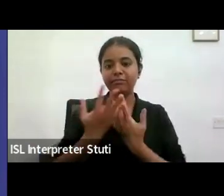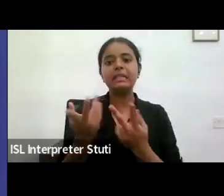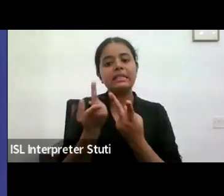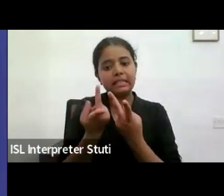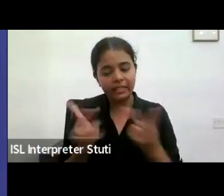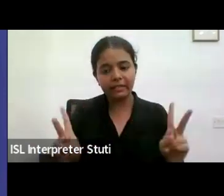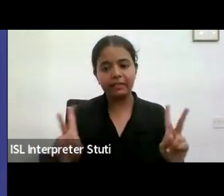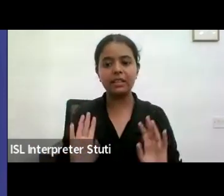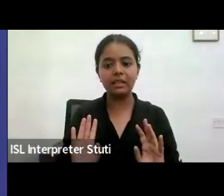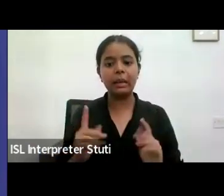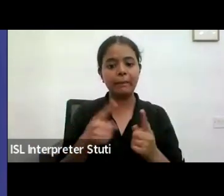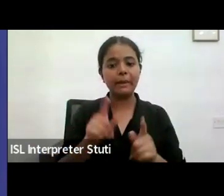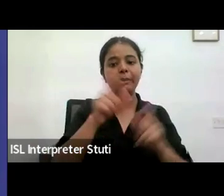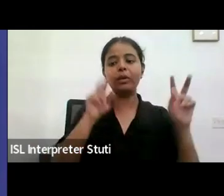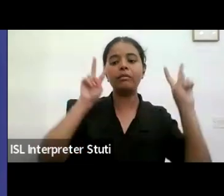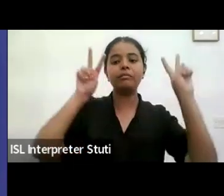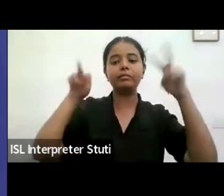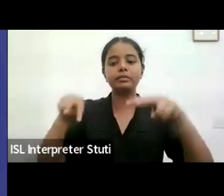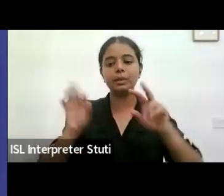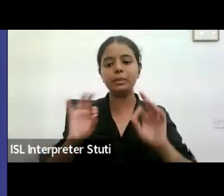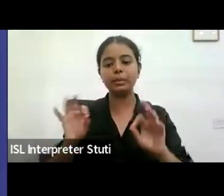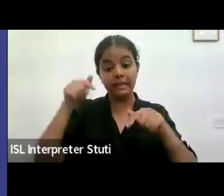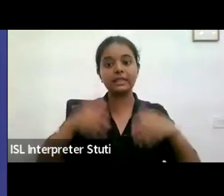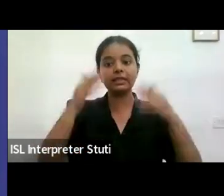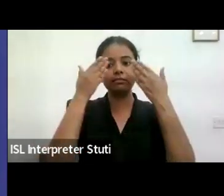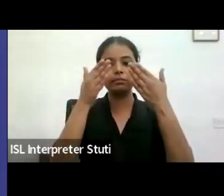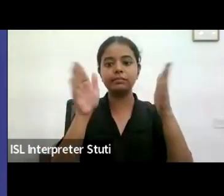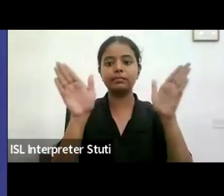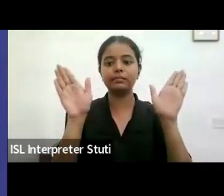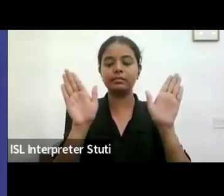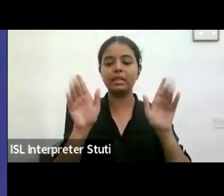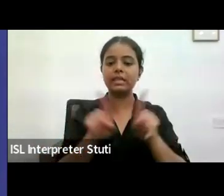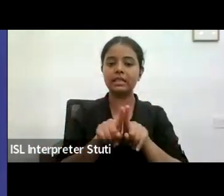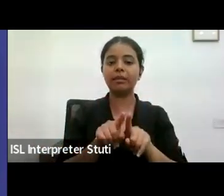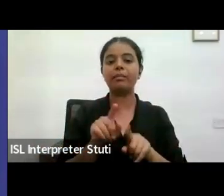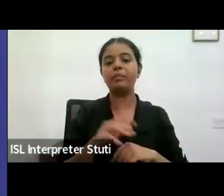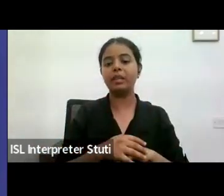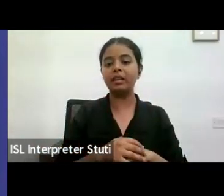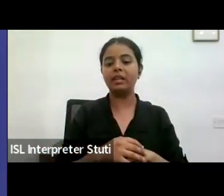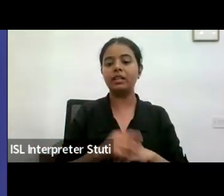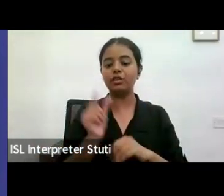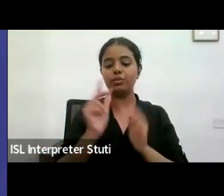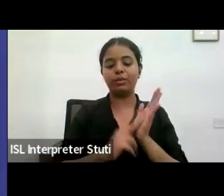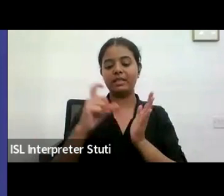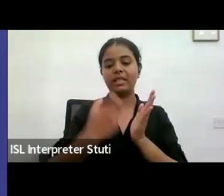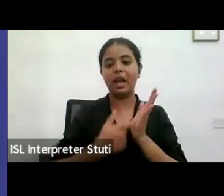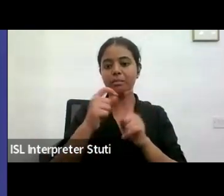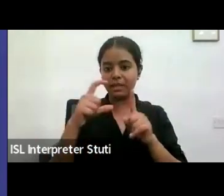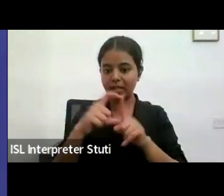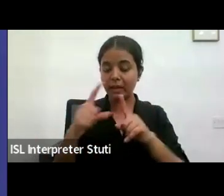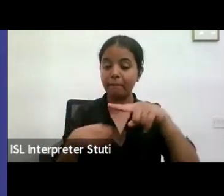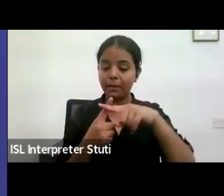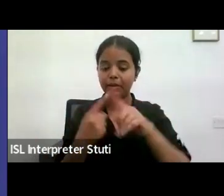very narrow concept, was widened in the CRPD as well as in our Rights of 2016